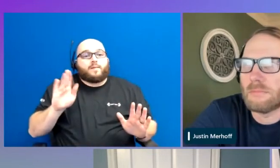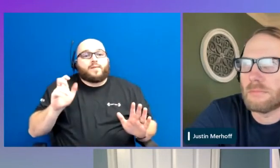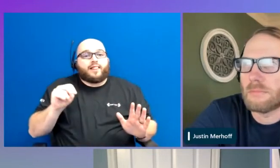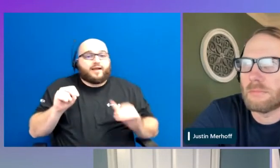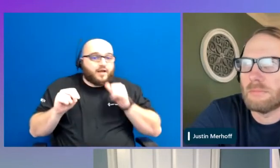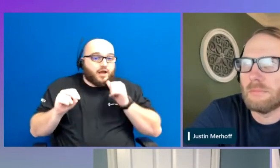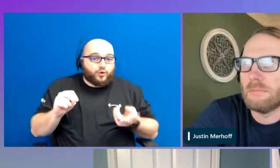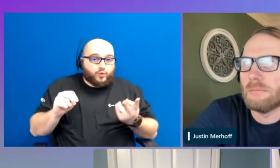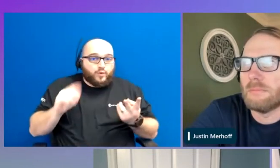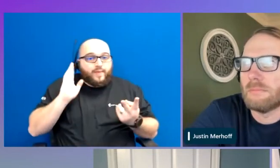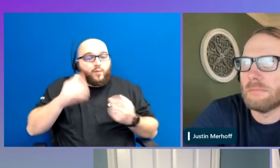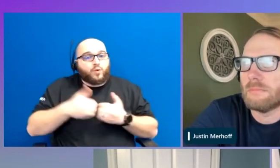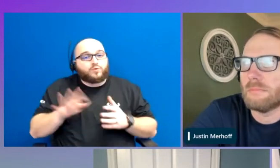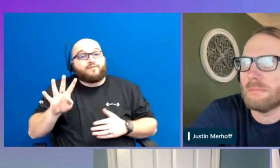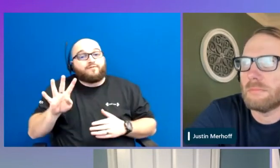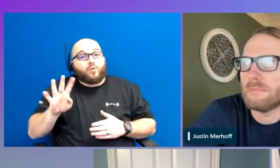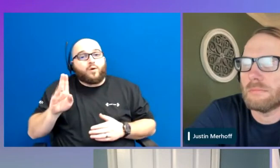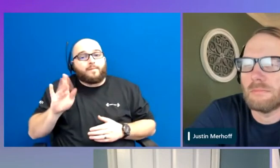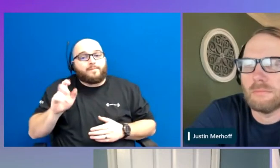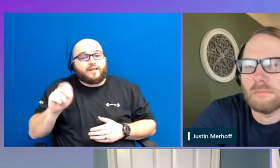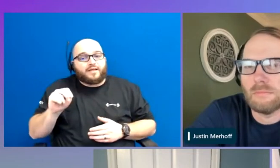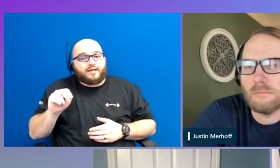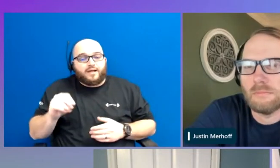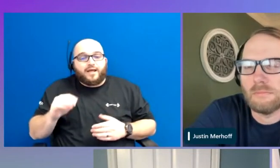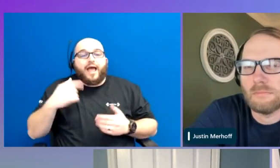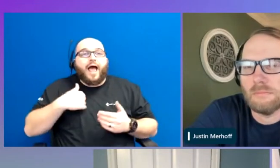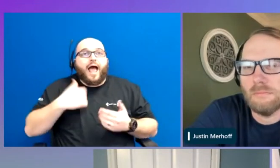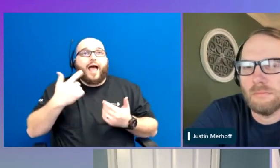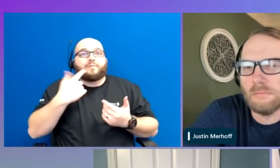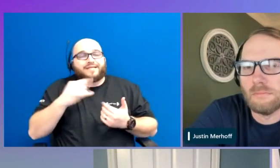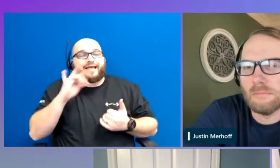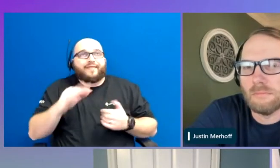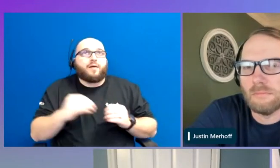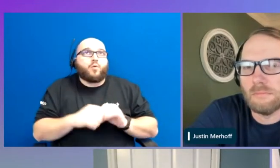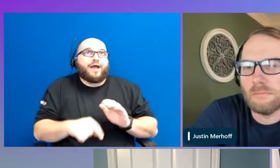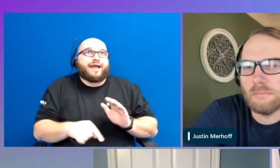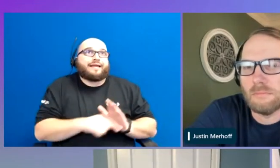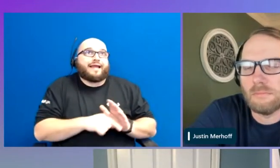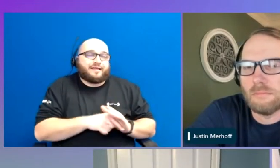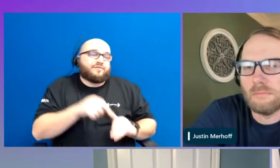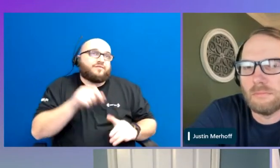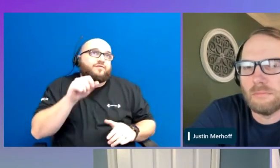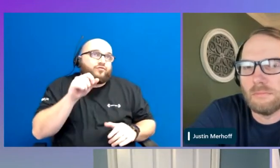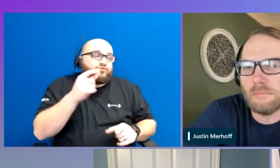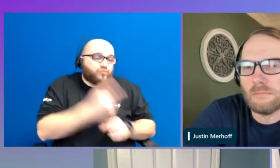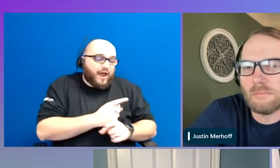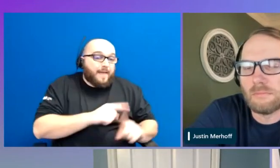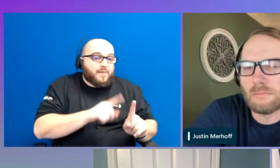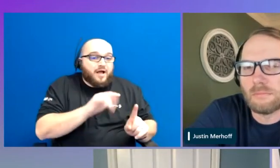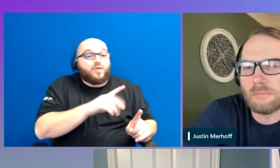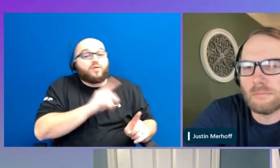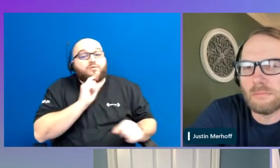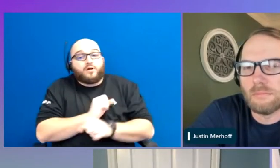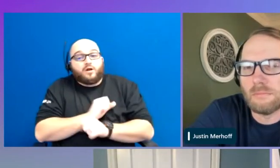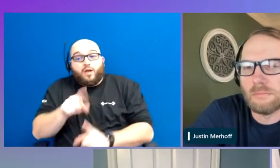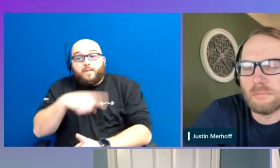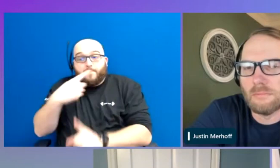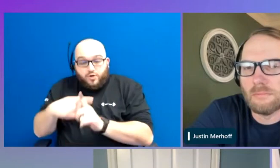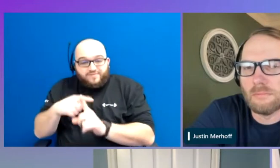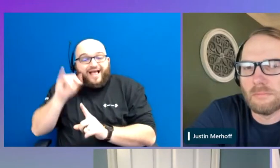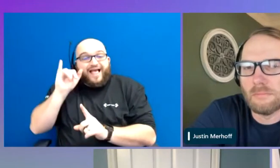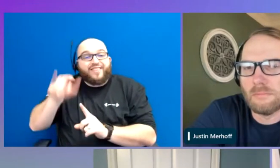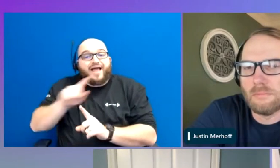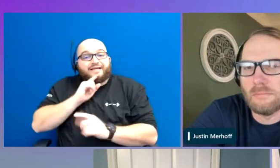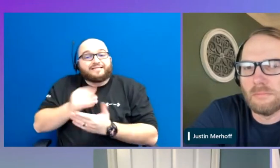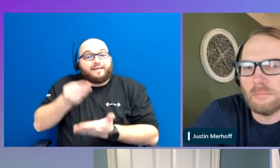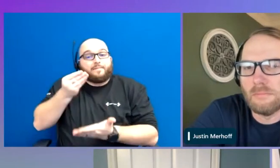And now I think I'm framing that as a negative. The positive is that that is money on the table that